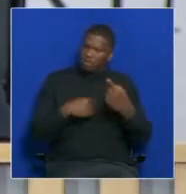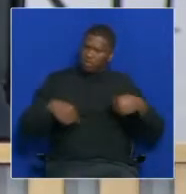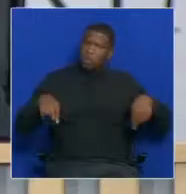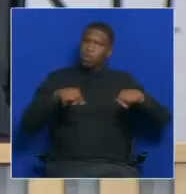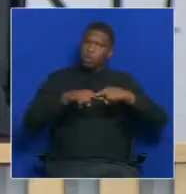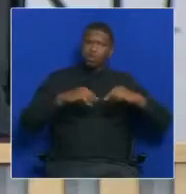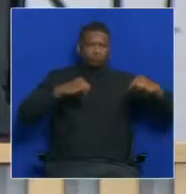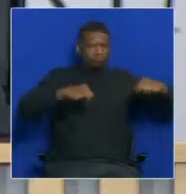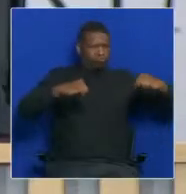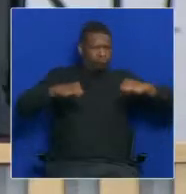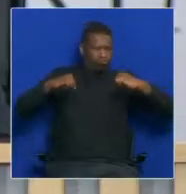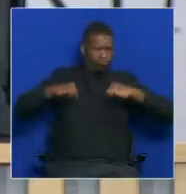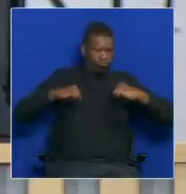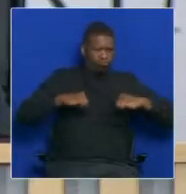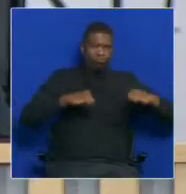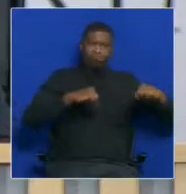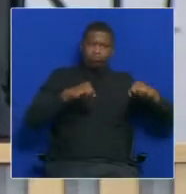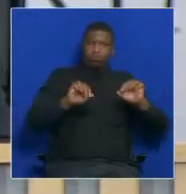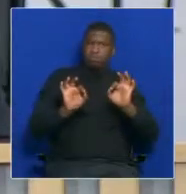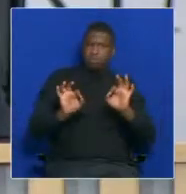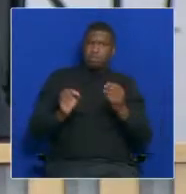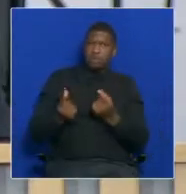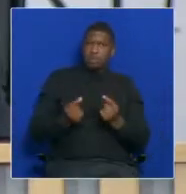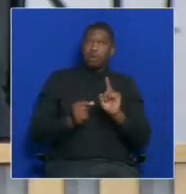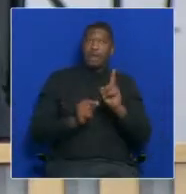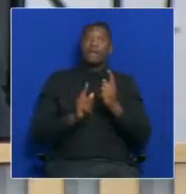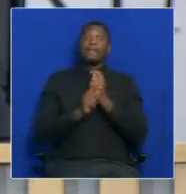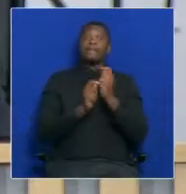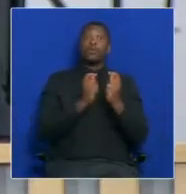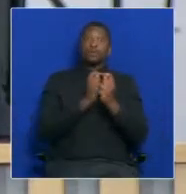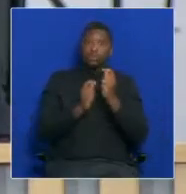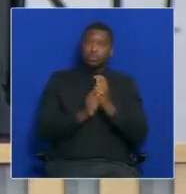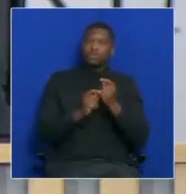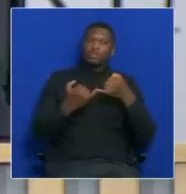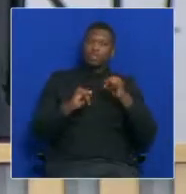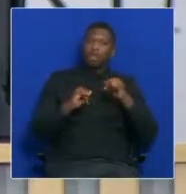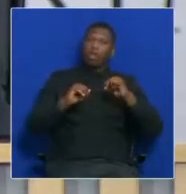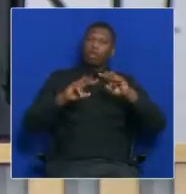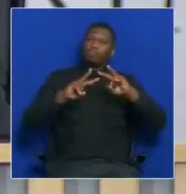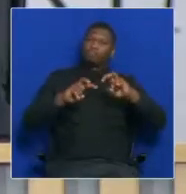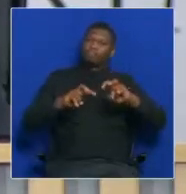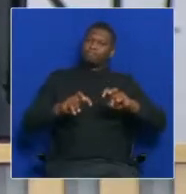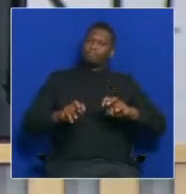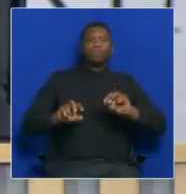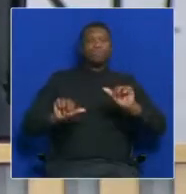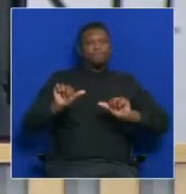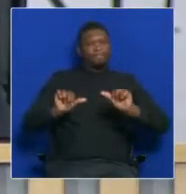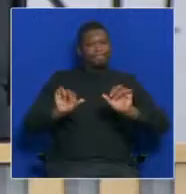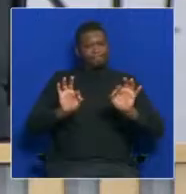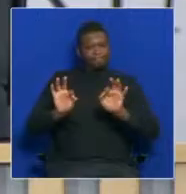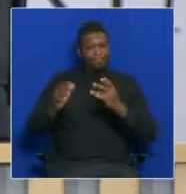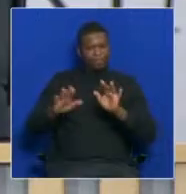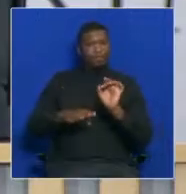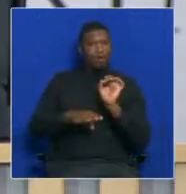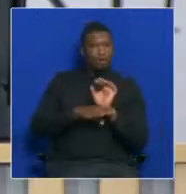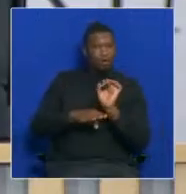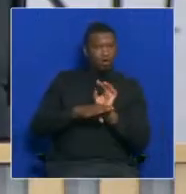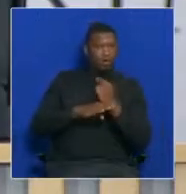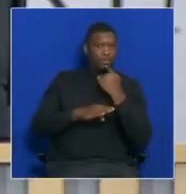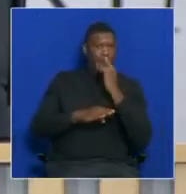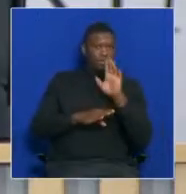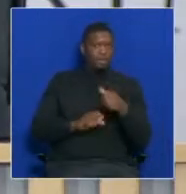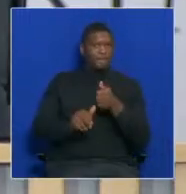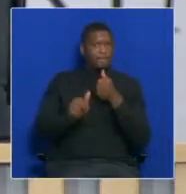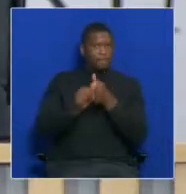our mandate, but the prosecutors went further to do further assessment and then advised her that it does fall within our mandate and it should